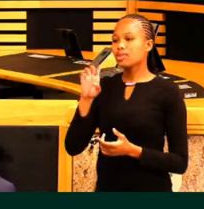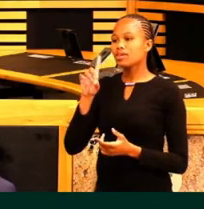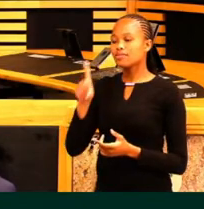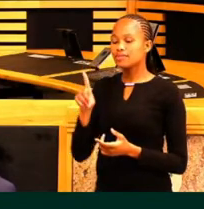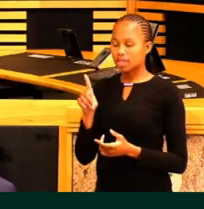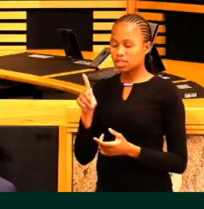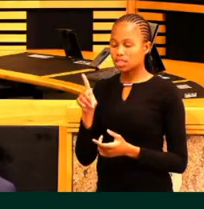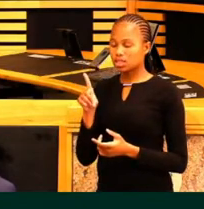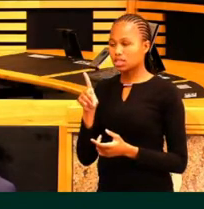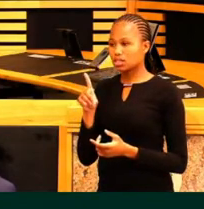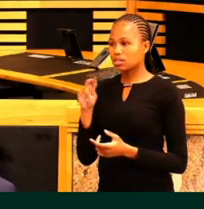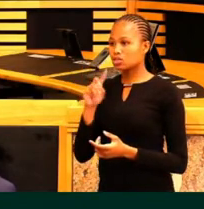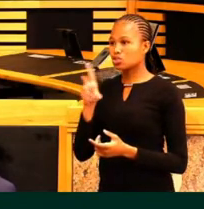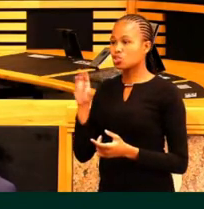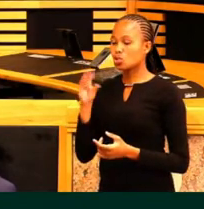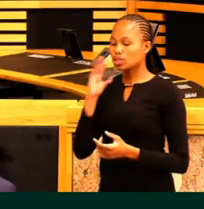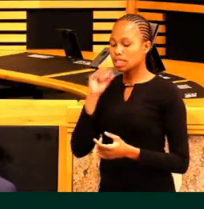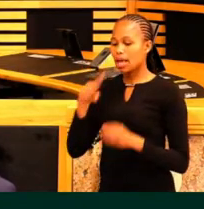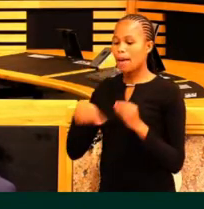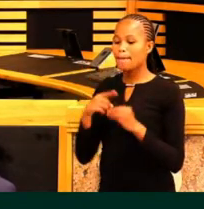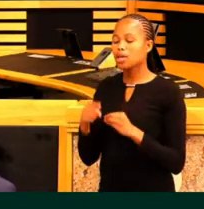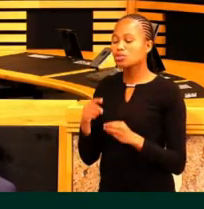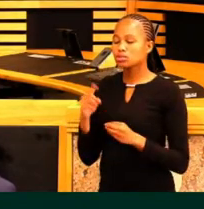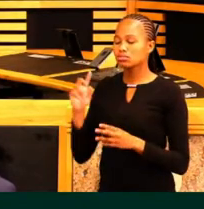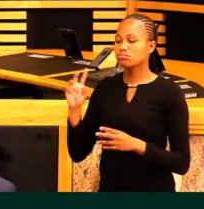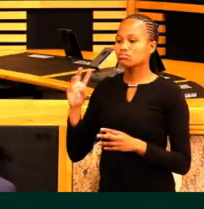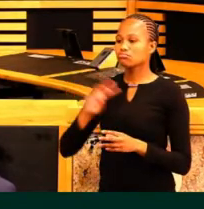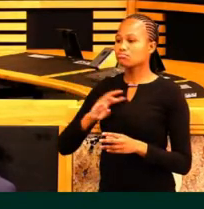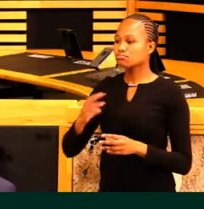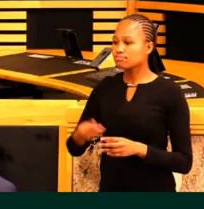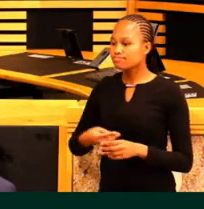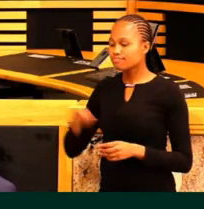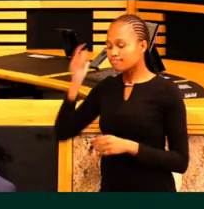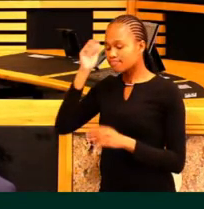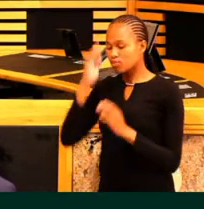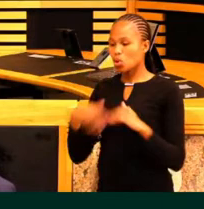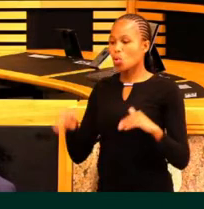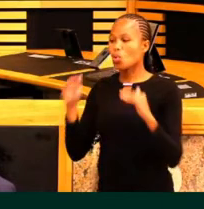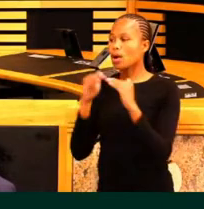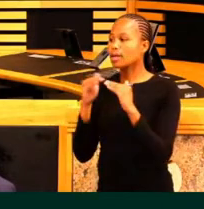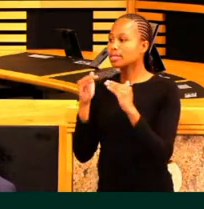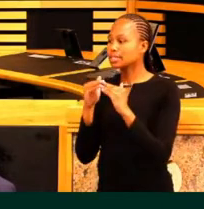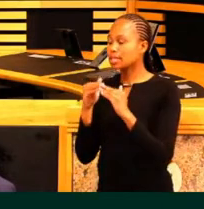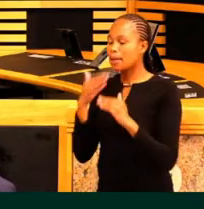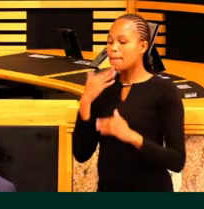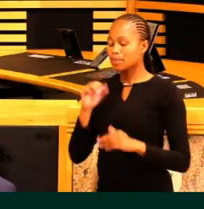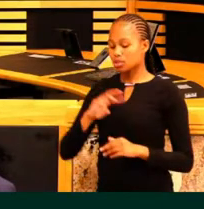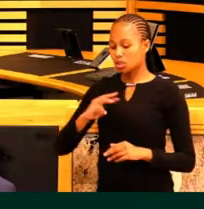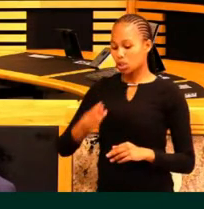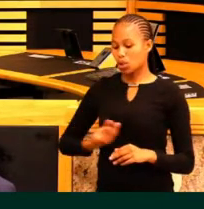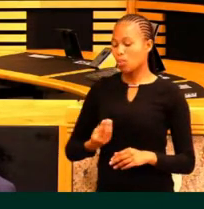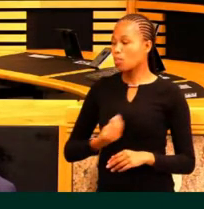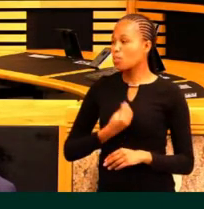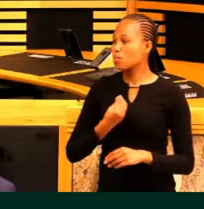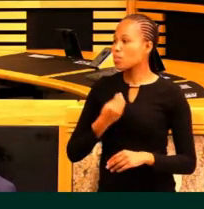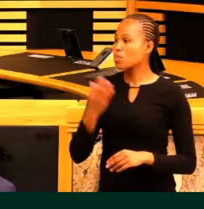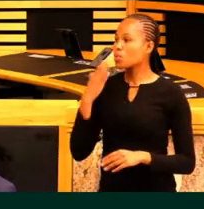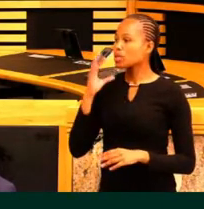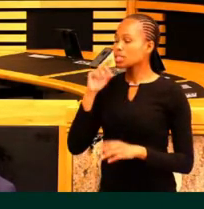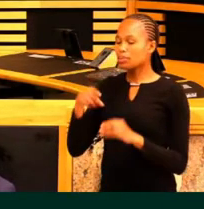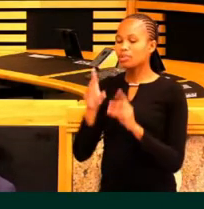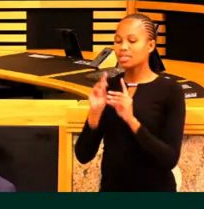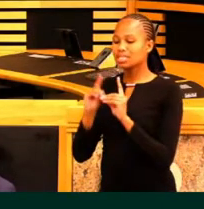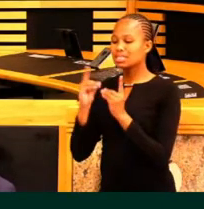equality can we please as young females to be acknowledged when it comes to EE departments